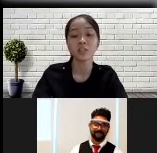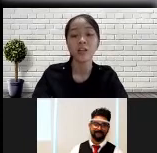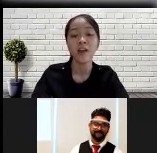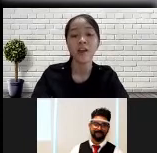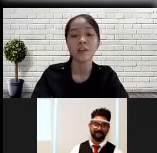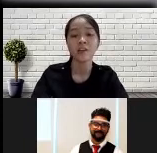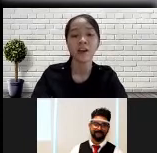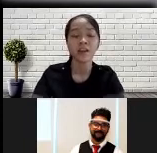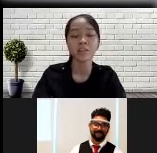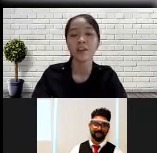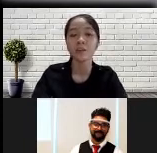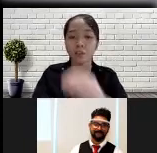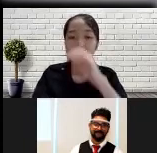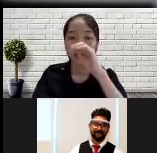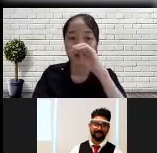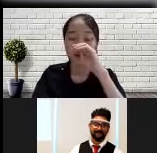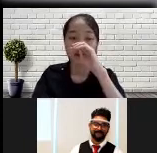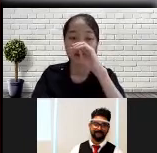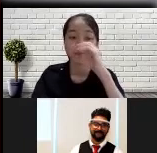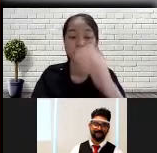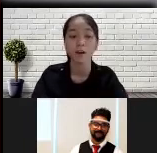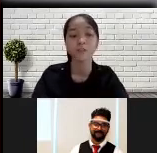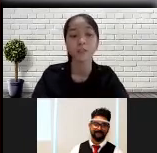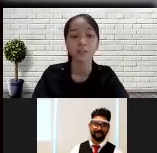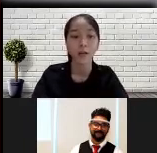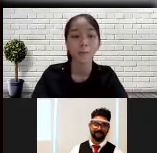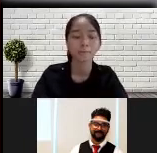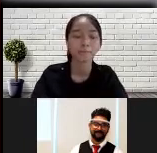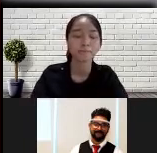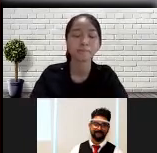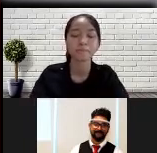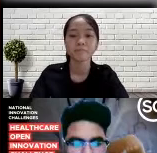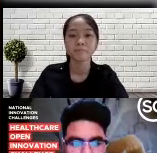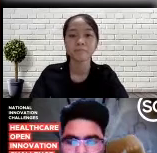Thanks for listening, and I can take any questions after this. Yeah.